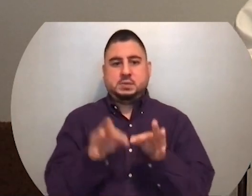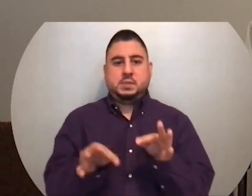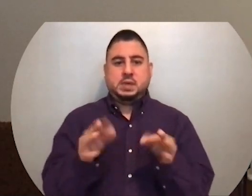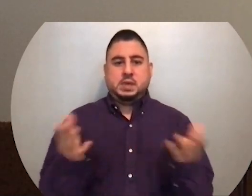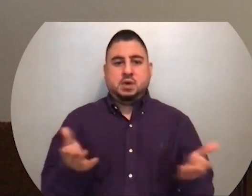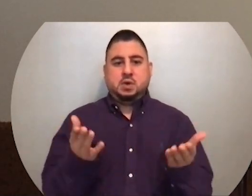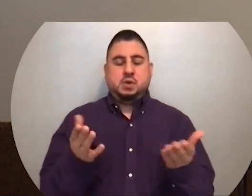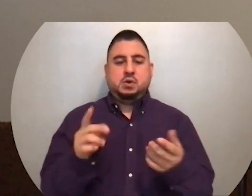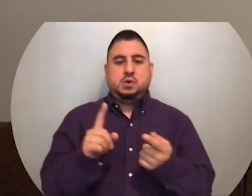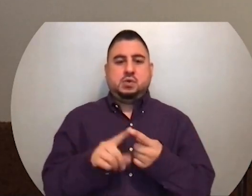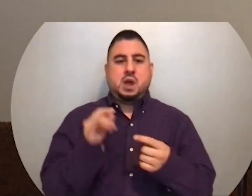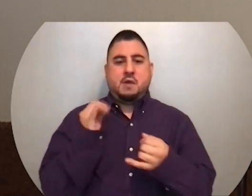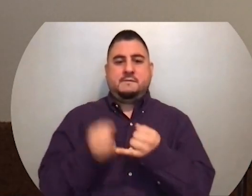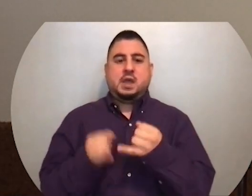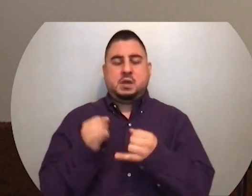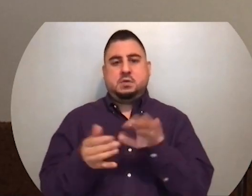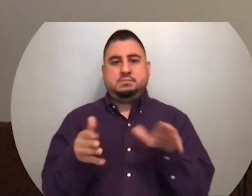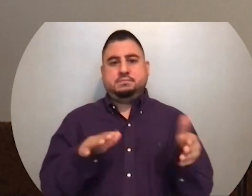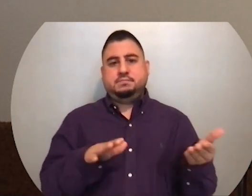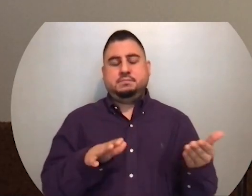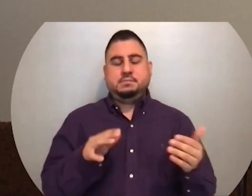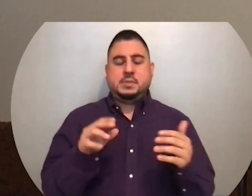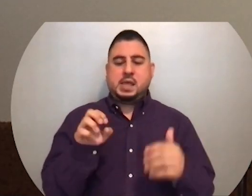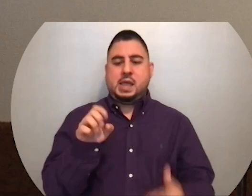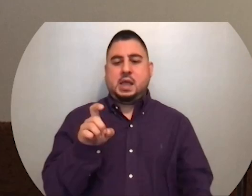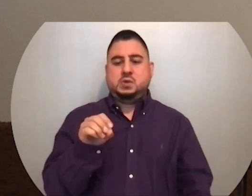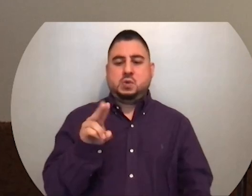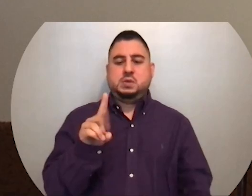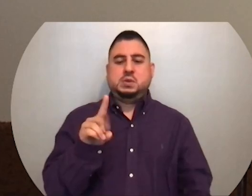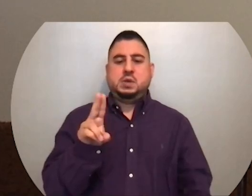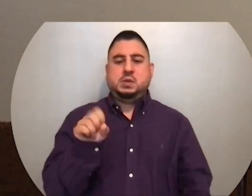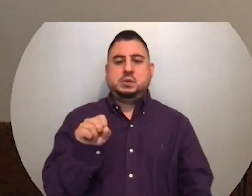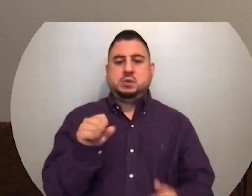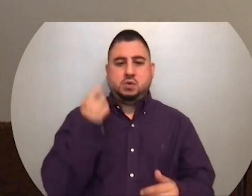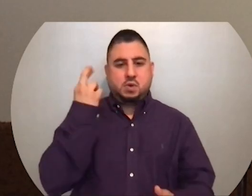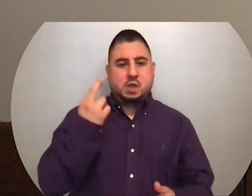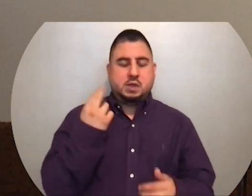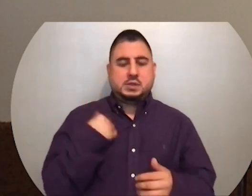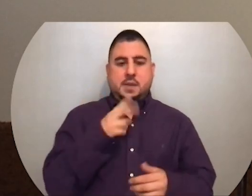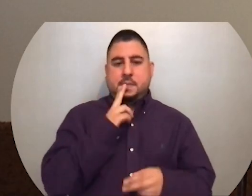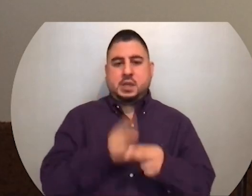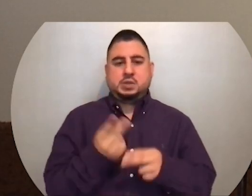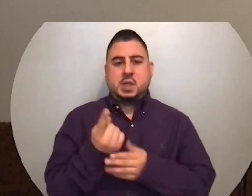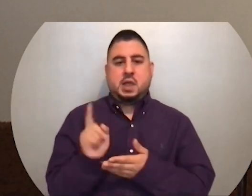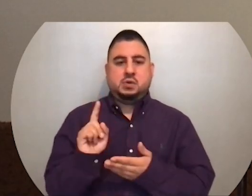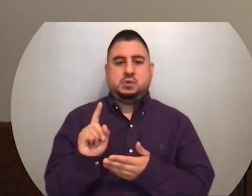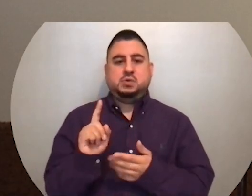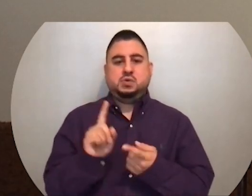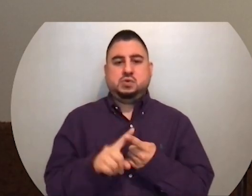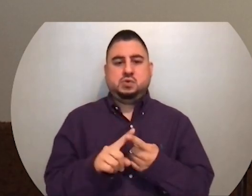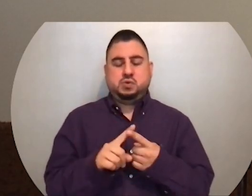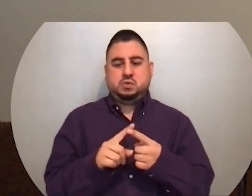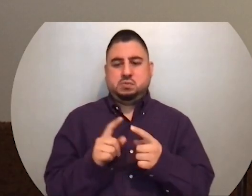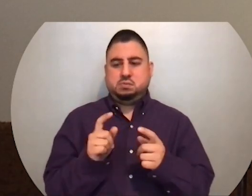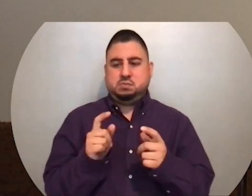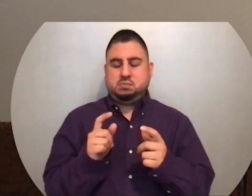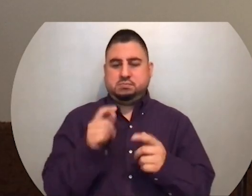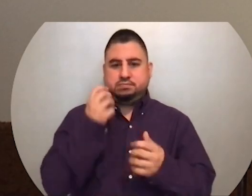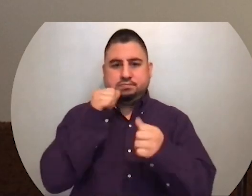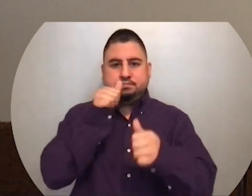this road to our final end. Just as the Exodus Israelites, as I mentioned last week, traversed the harshness of the